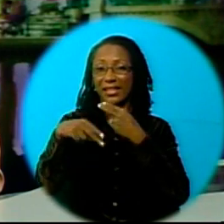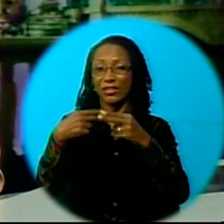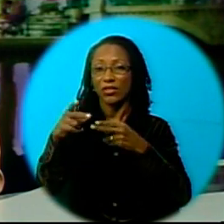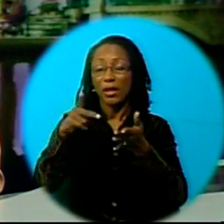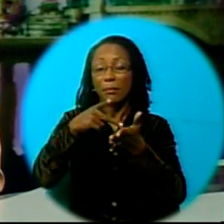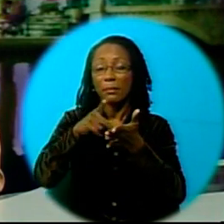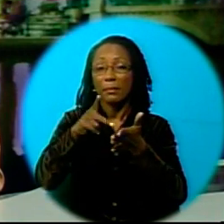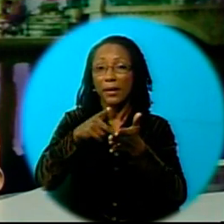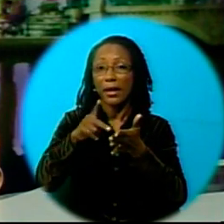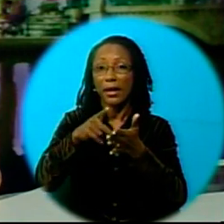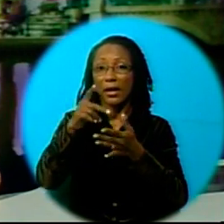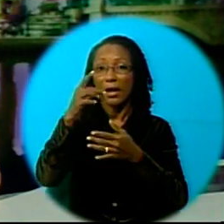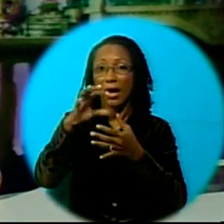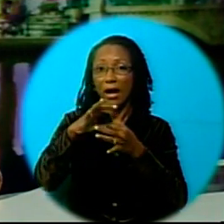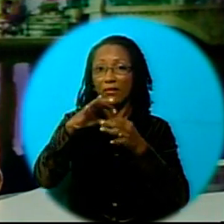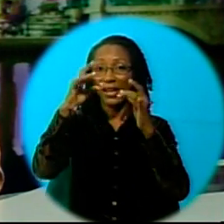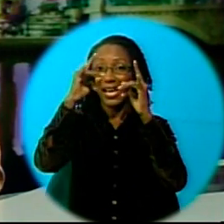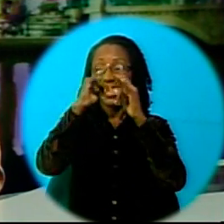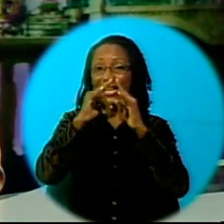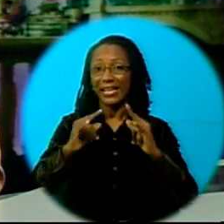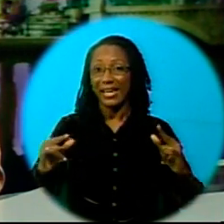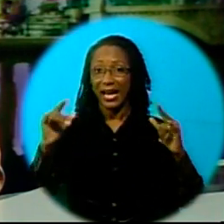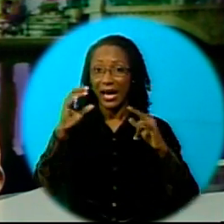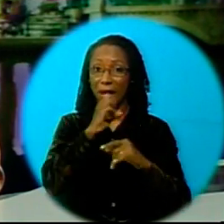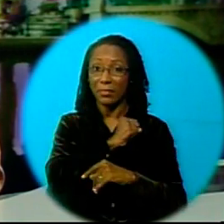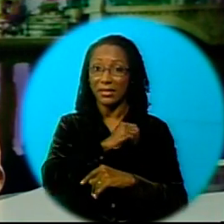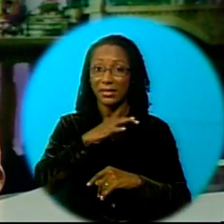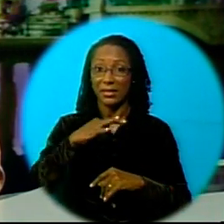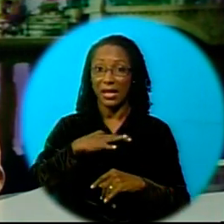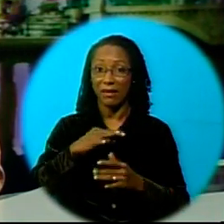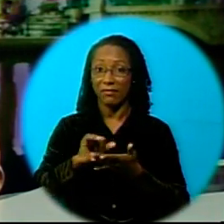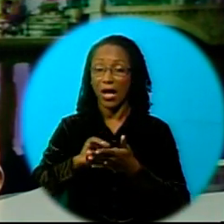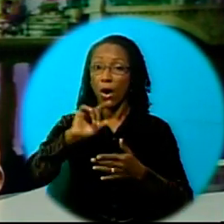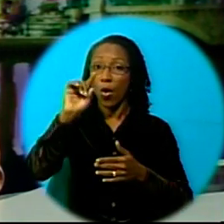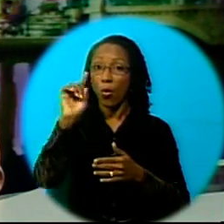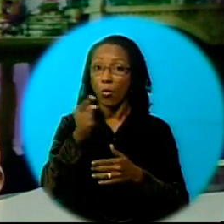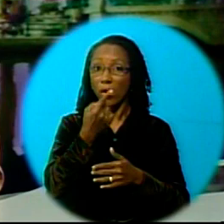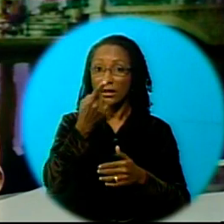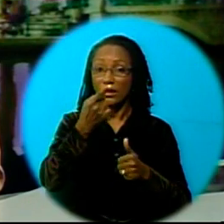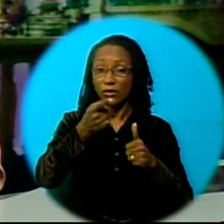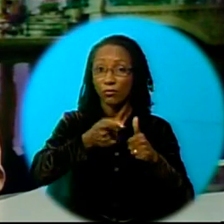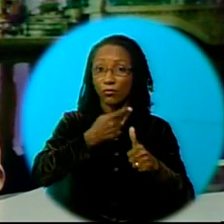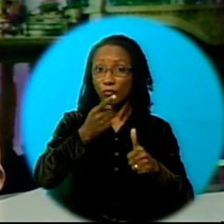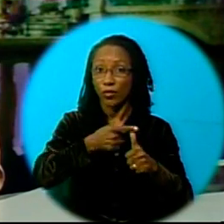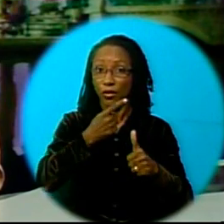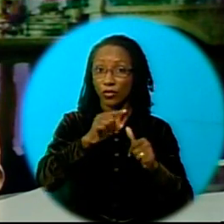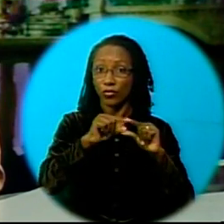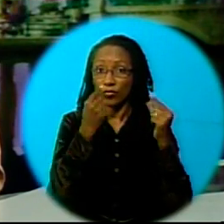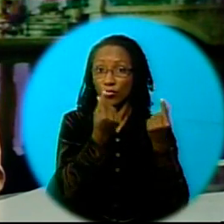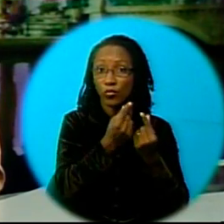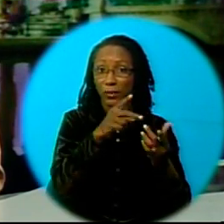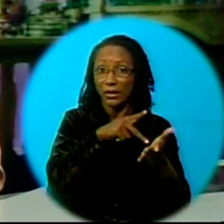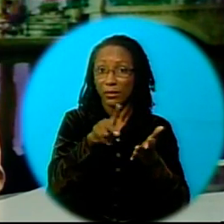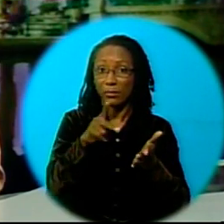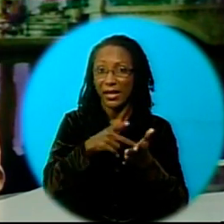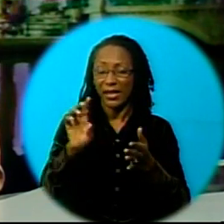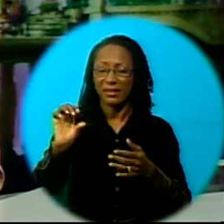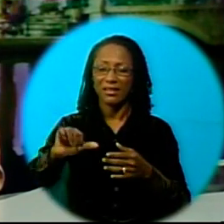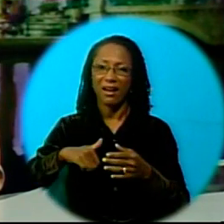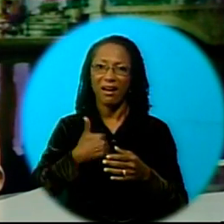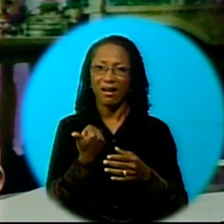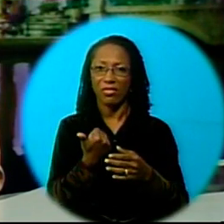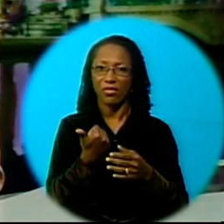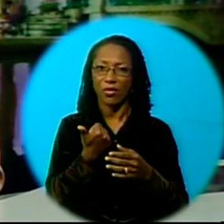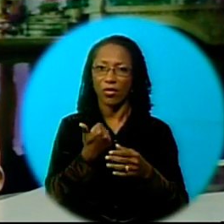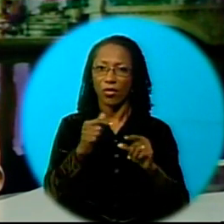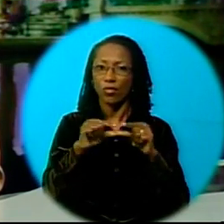of camp staff has been that once the first tranche is paid, the other payments follow quickly thereafter